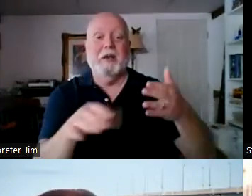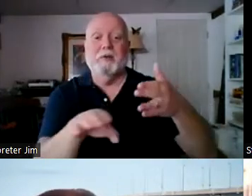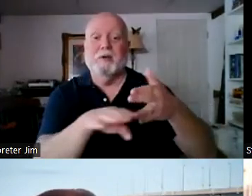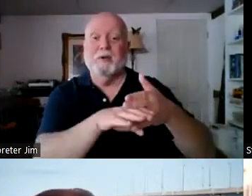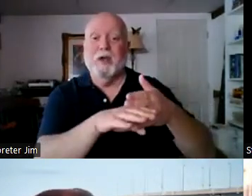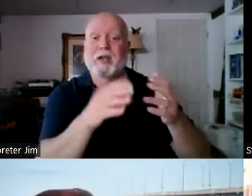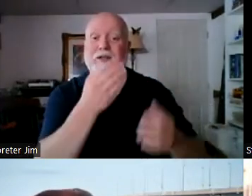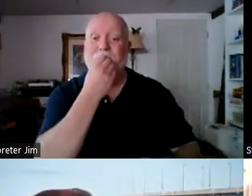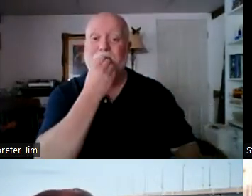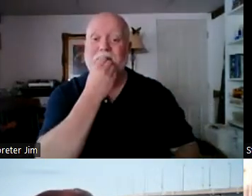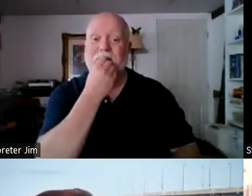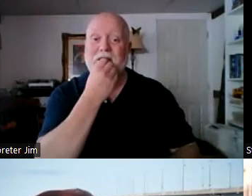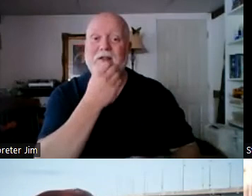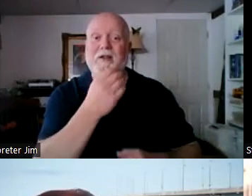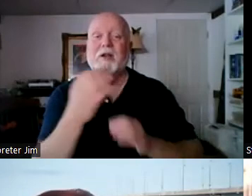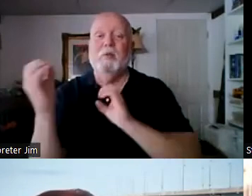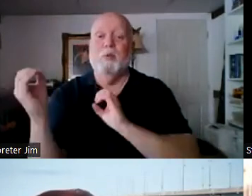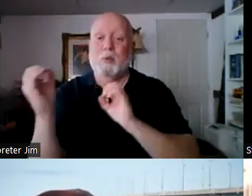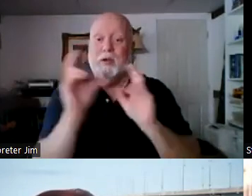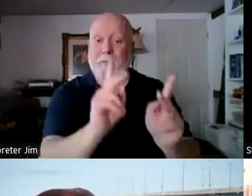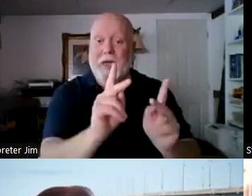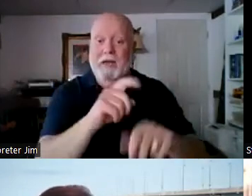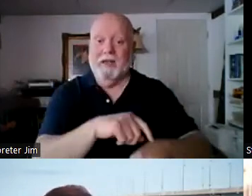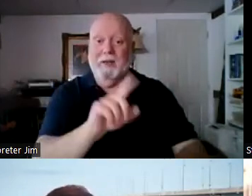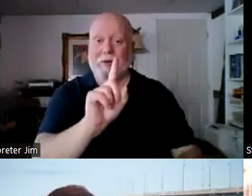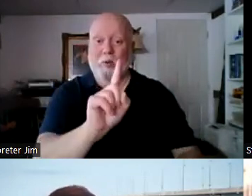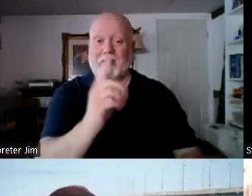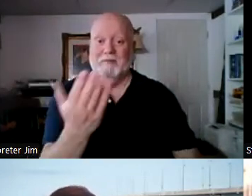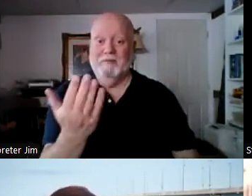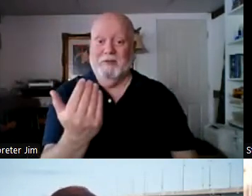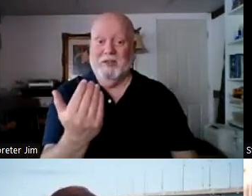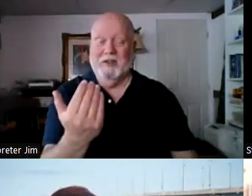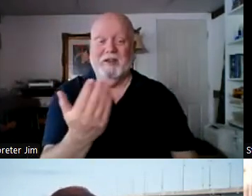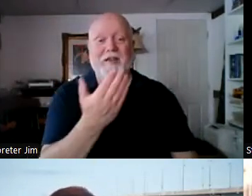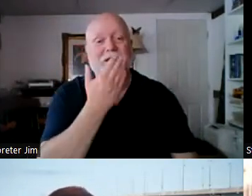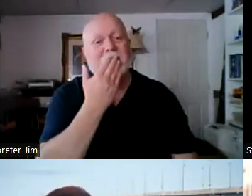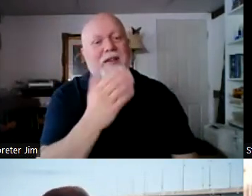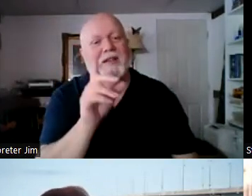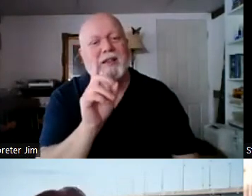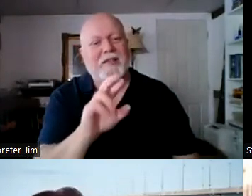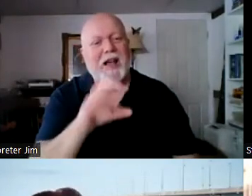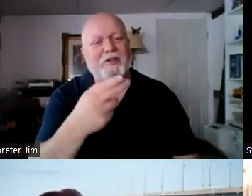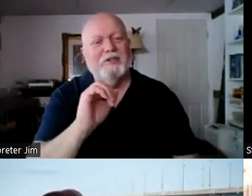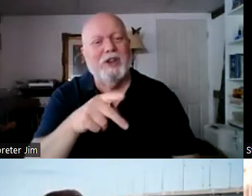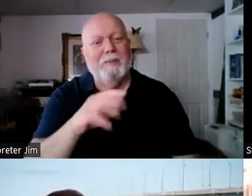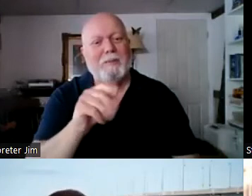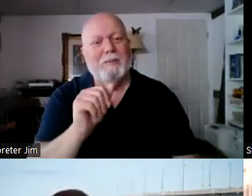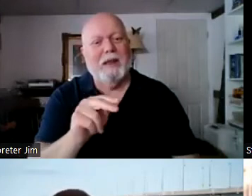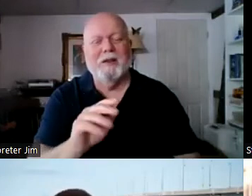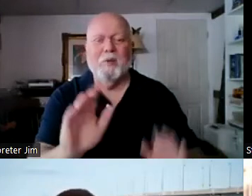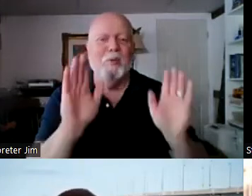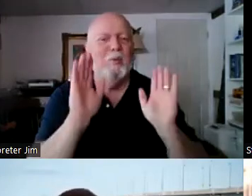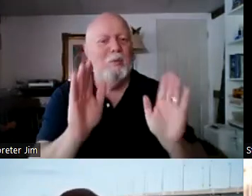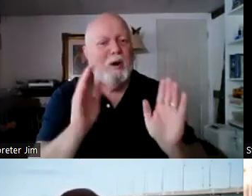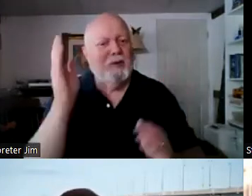we will return at 1:15. Thank you, Dr. Chapman, for a wonderful presentation. It was